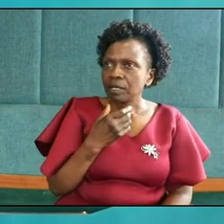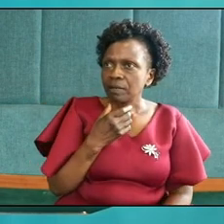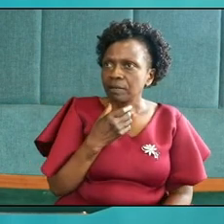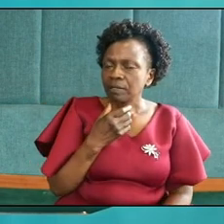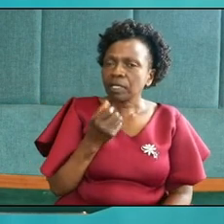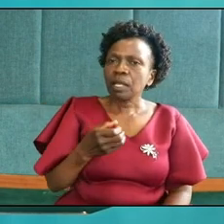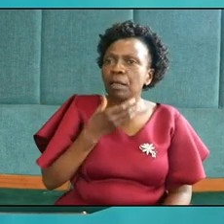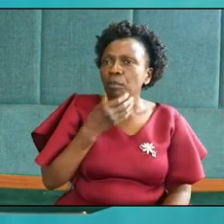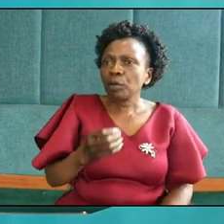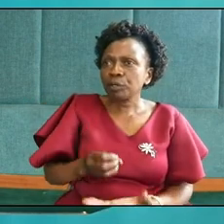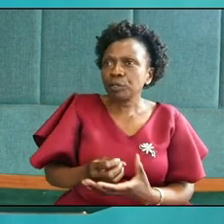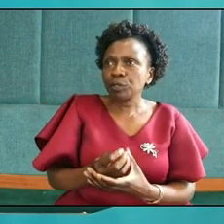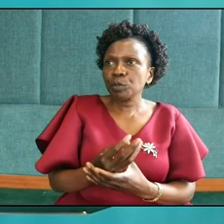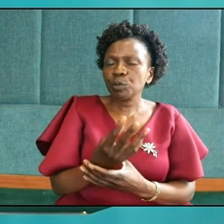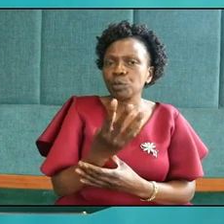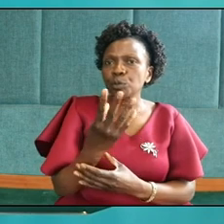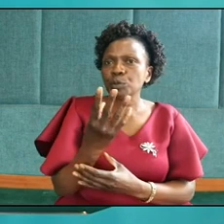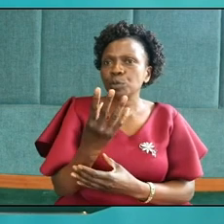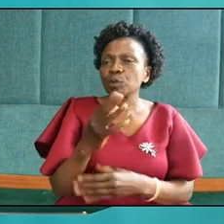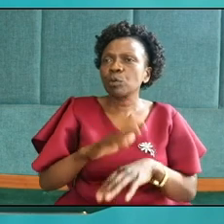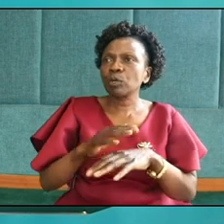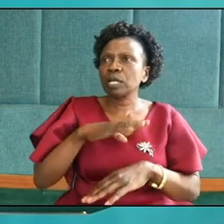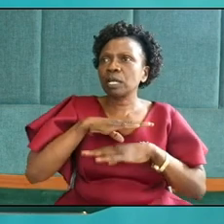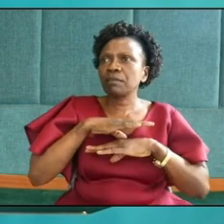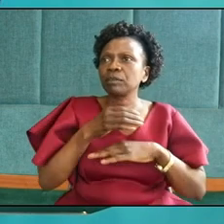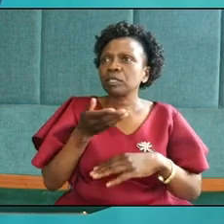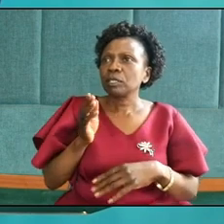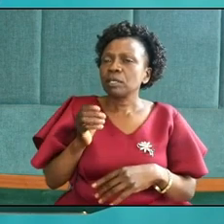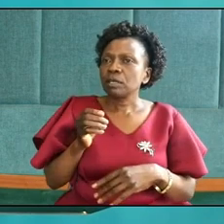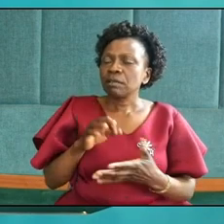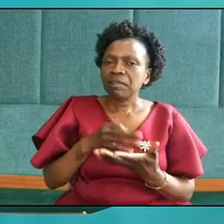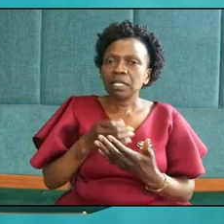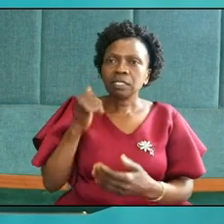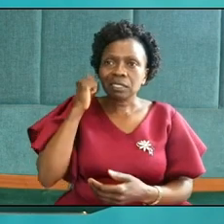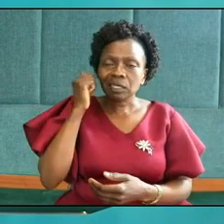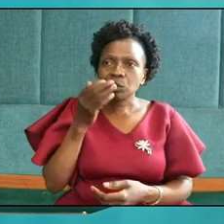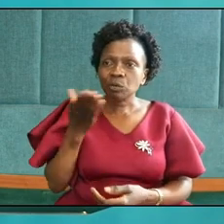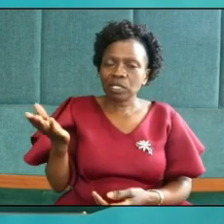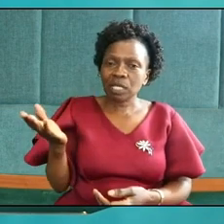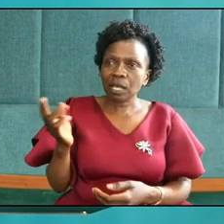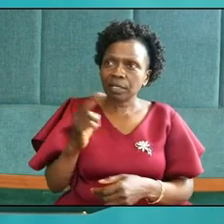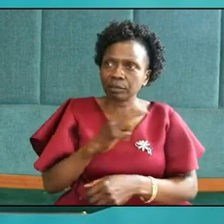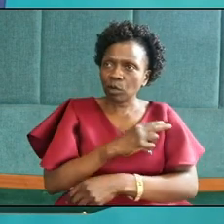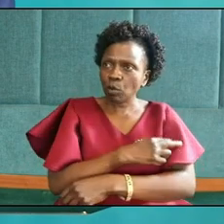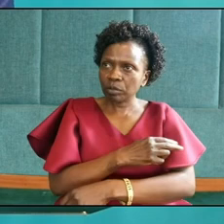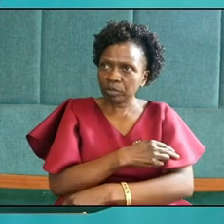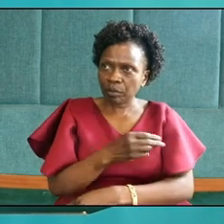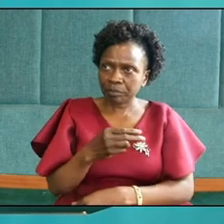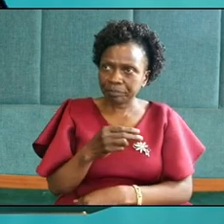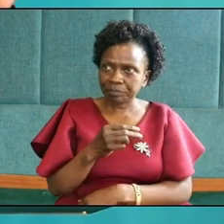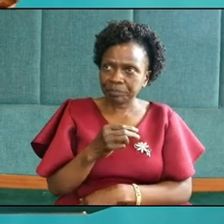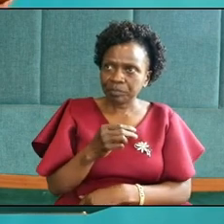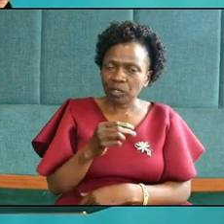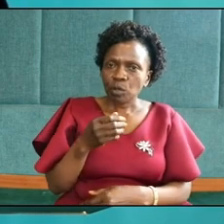grew in her youth. Unfortunately, she fell sick and was diagnosed with